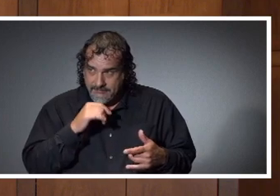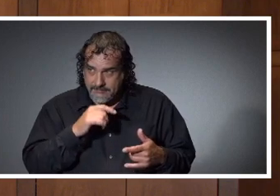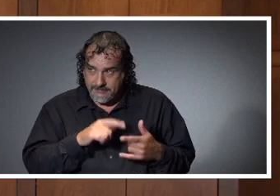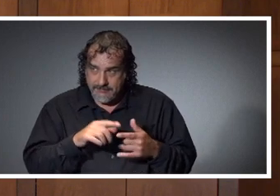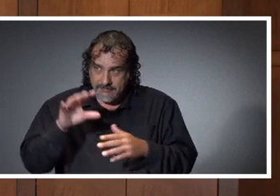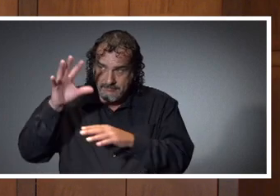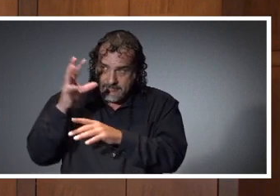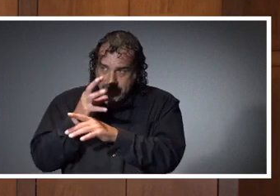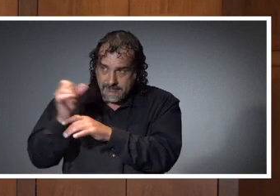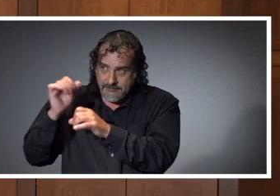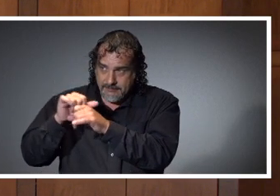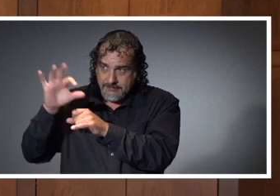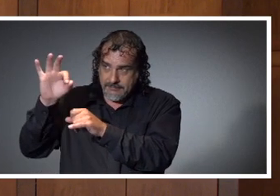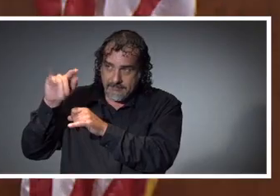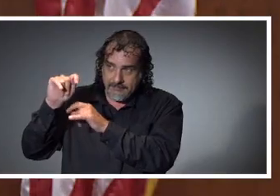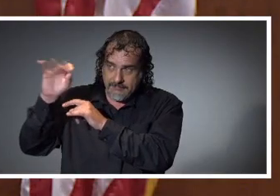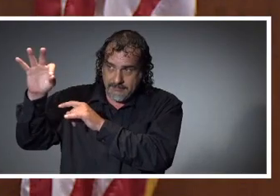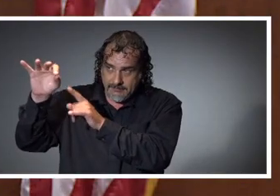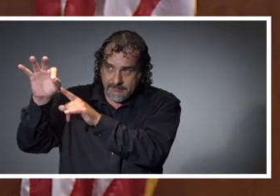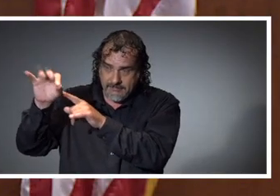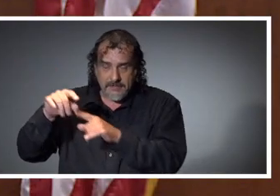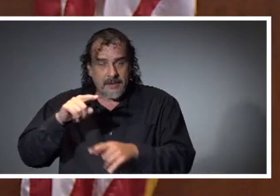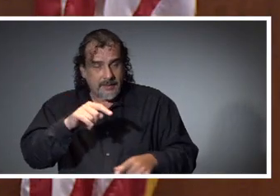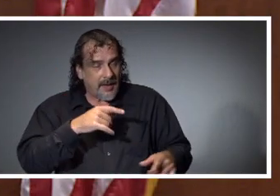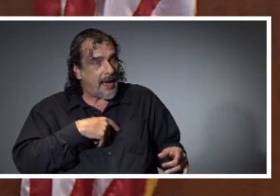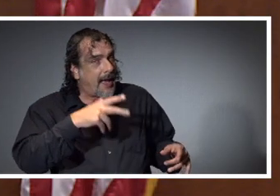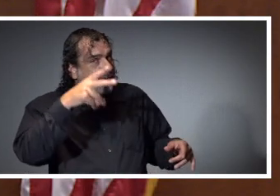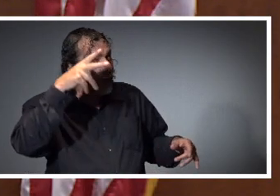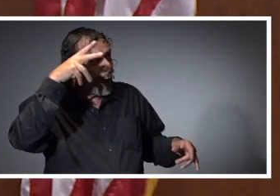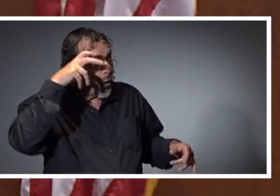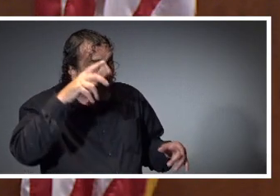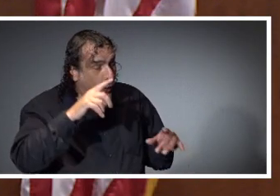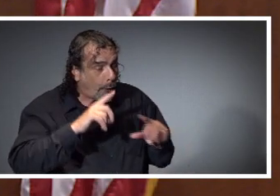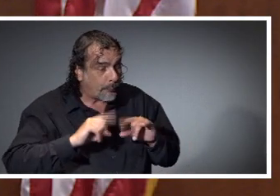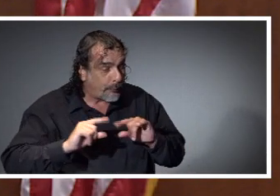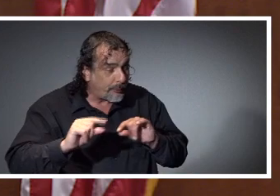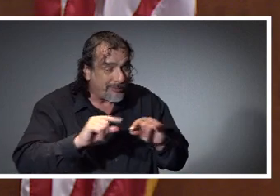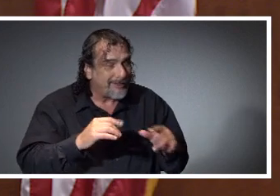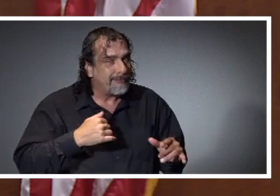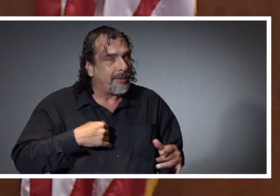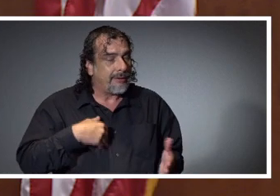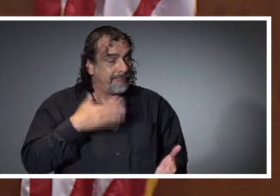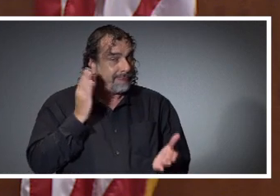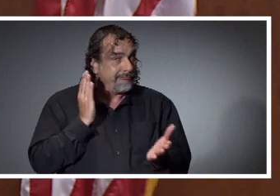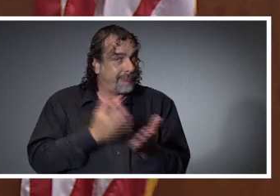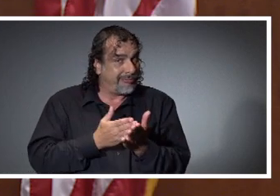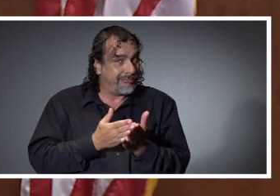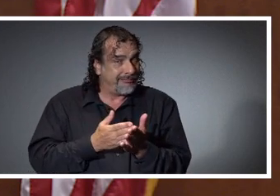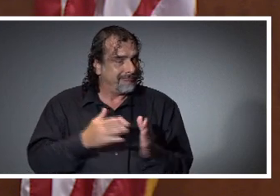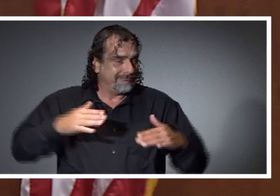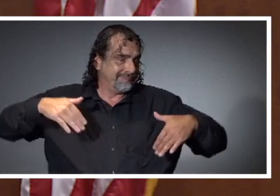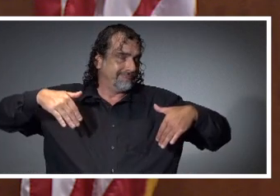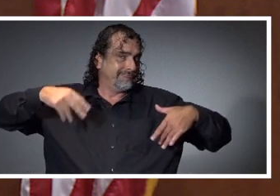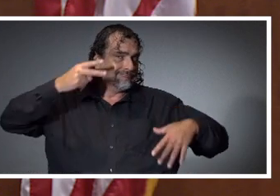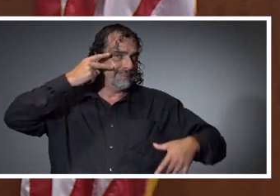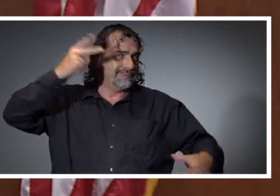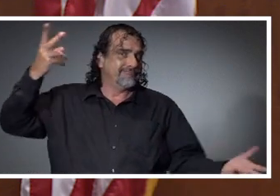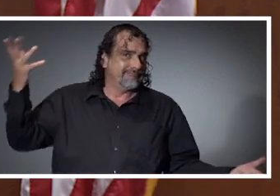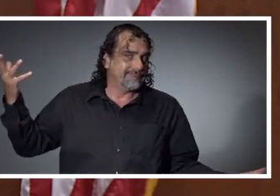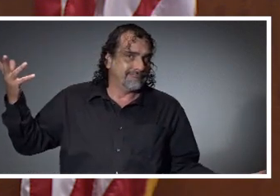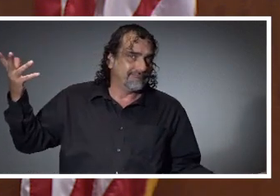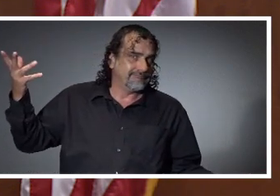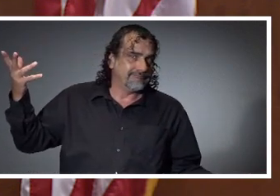I have heard that. I have not been able to confirm it in writing yet. And so we're in,